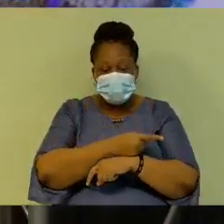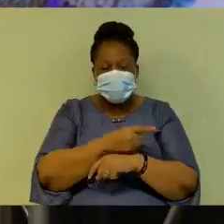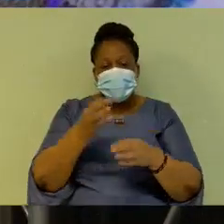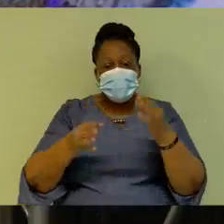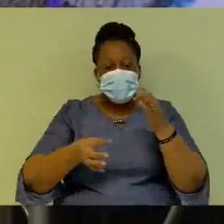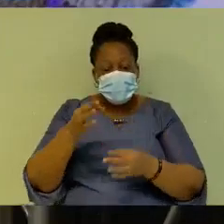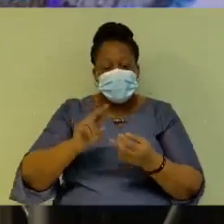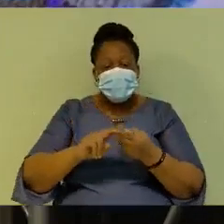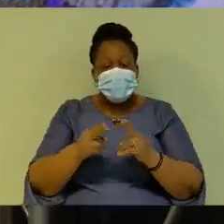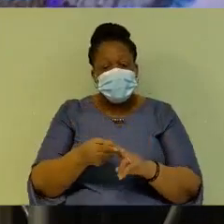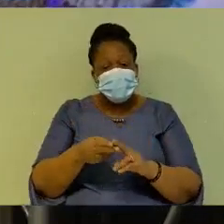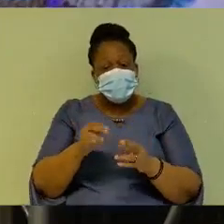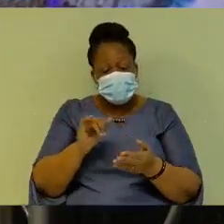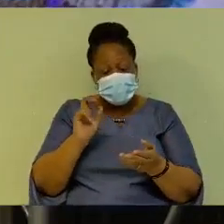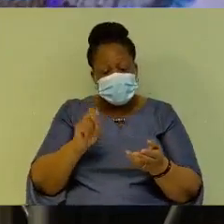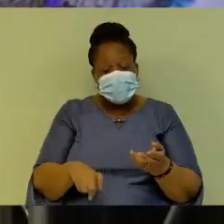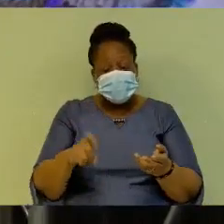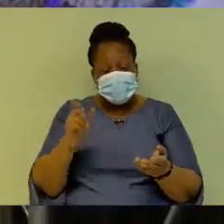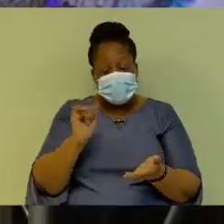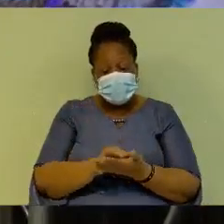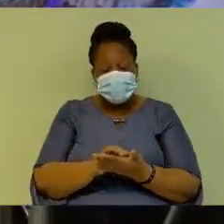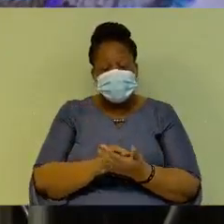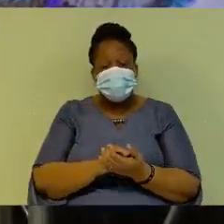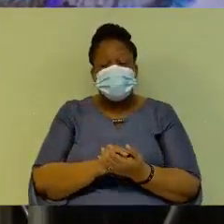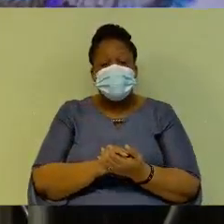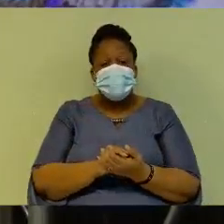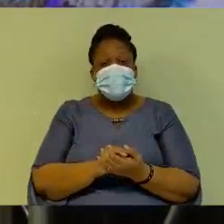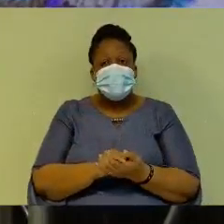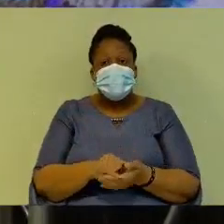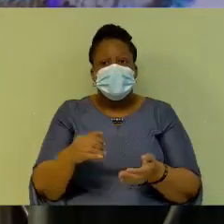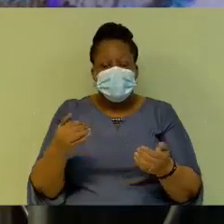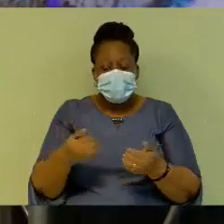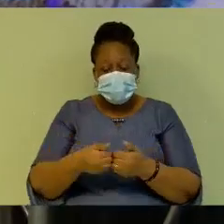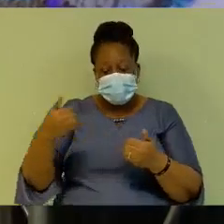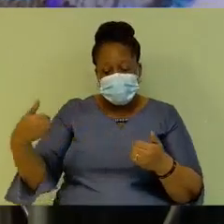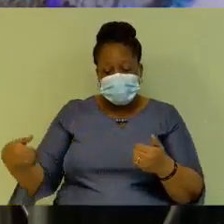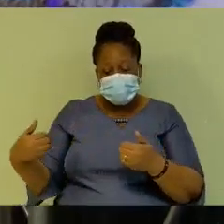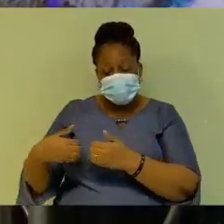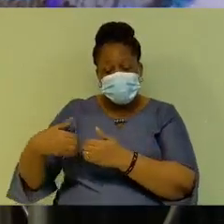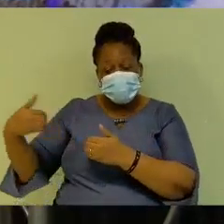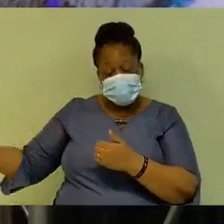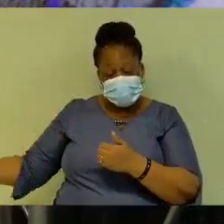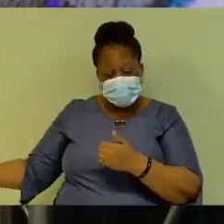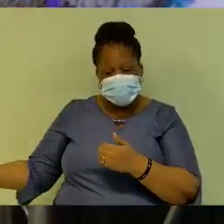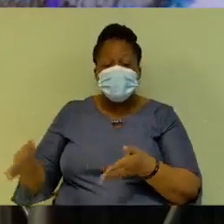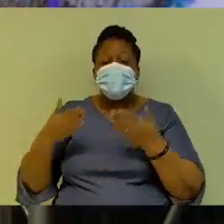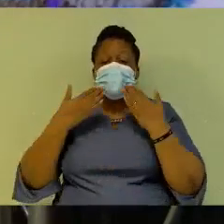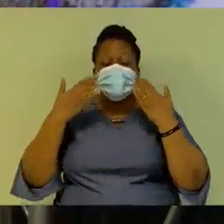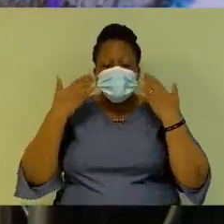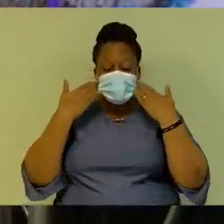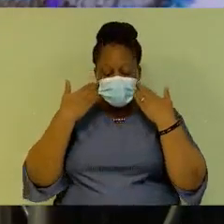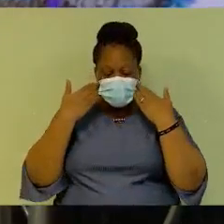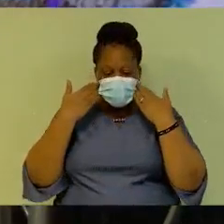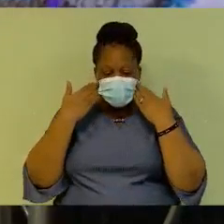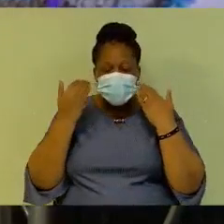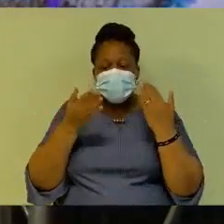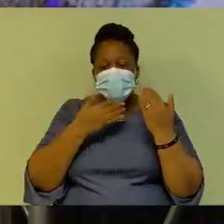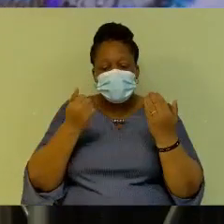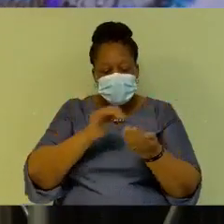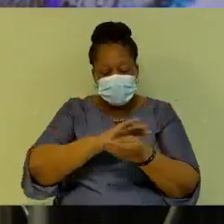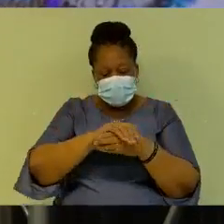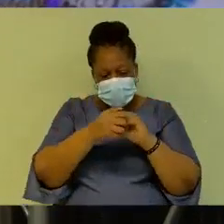require this. Similarly, the hygiene, distancing, and mask wearing protocols will be